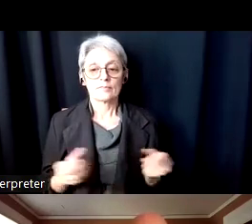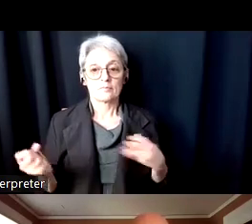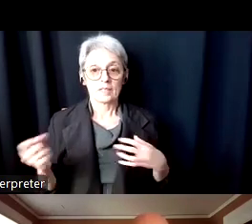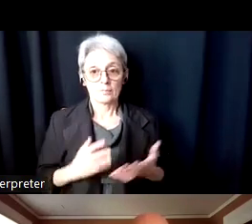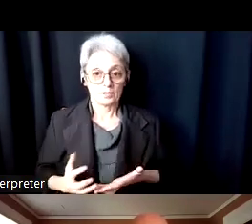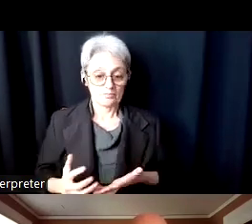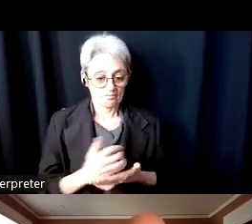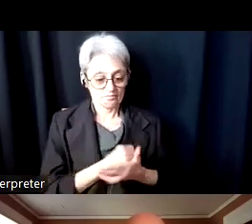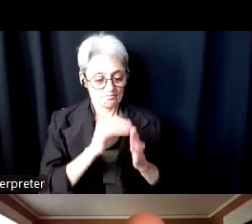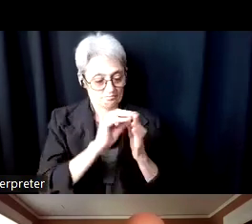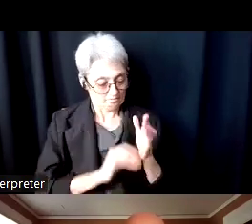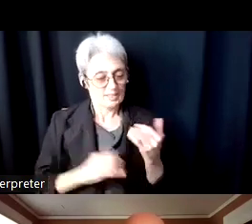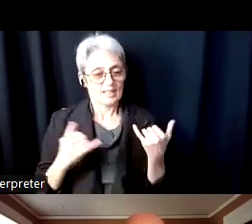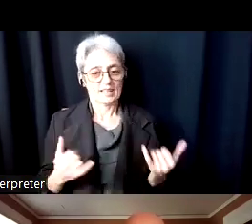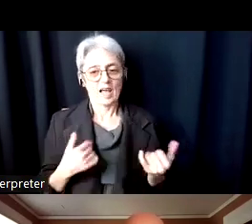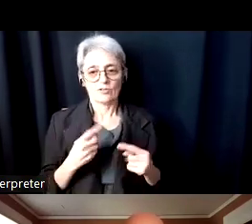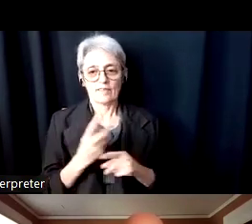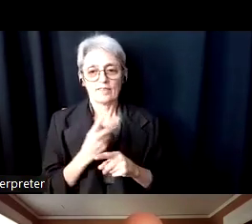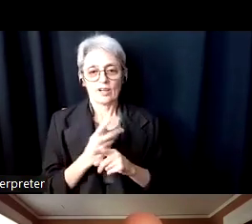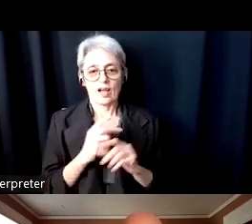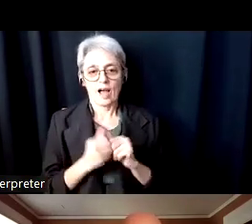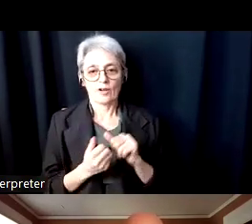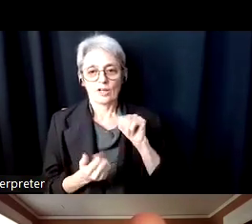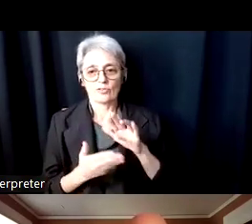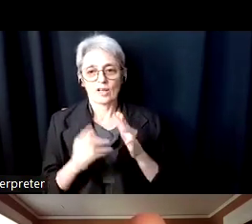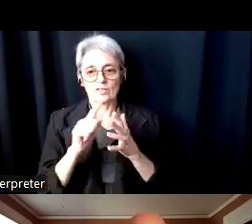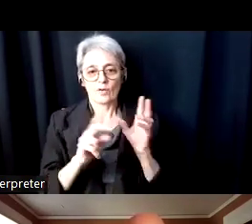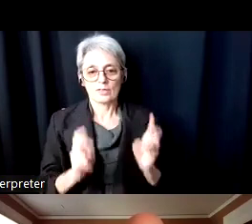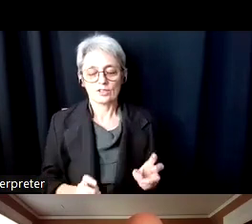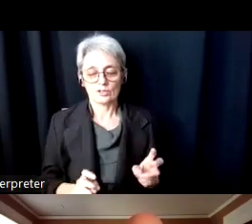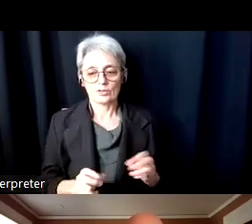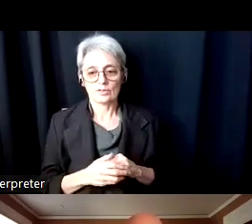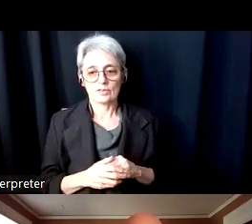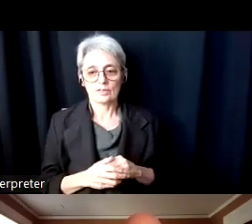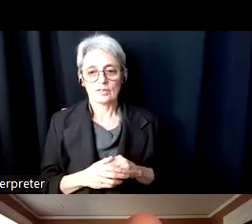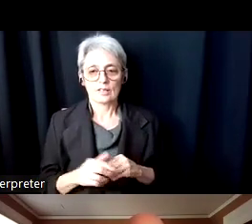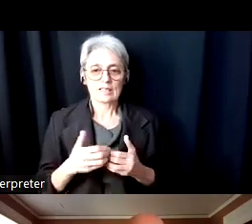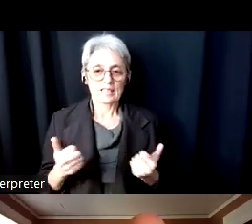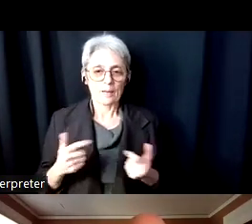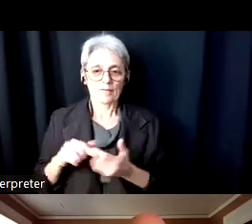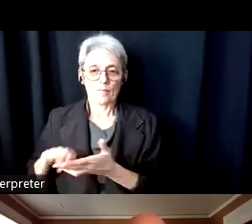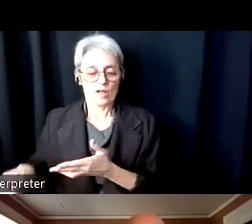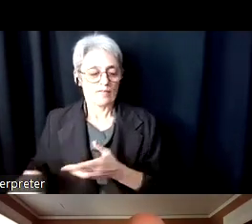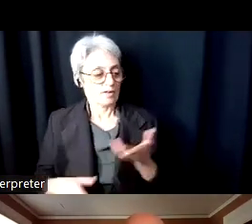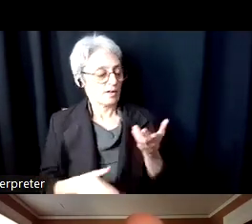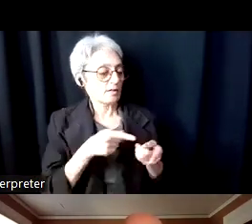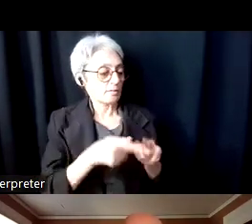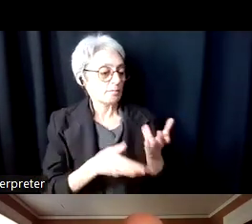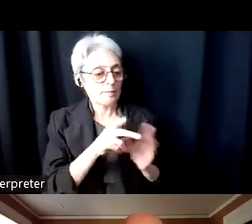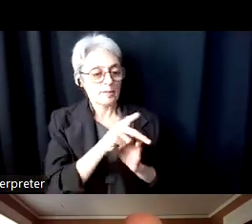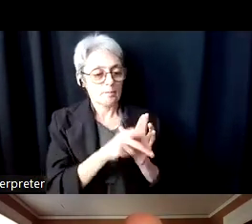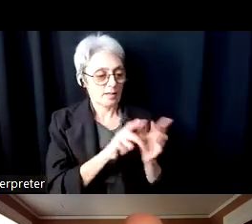at other ways to address those issues outside the scope of the waiver. So either through policy changes, changes